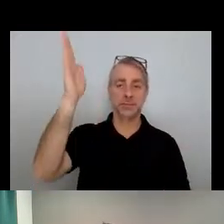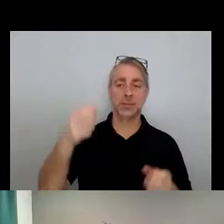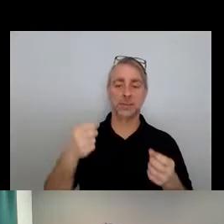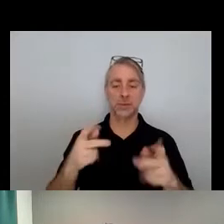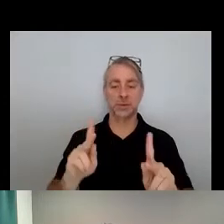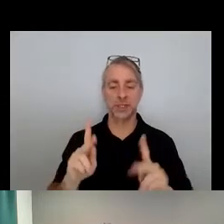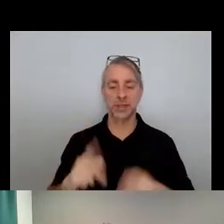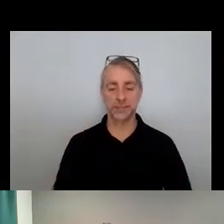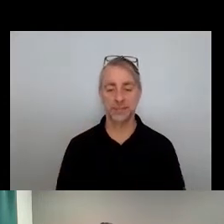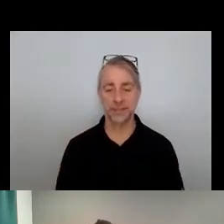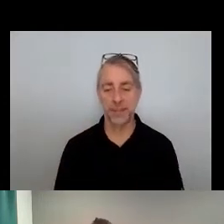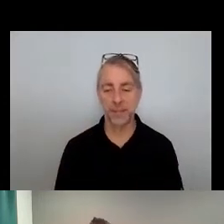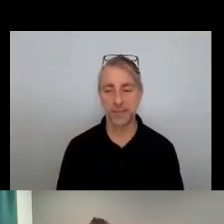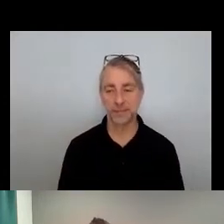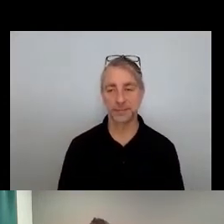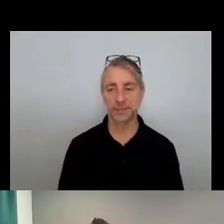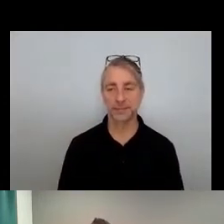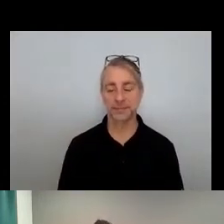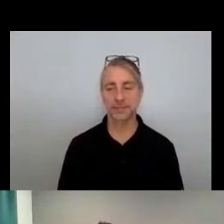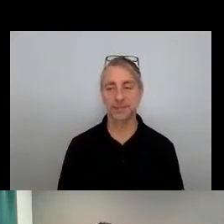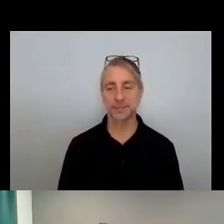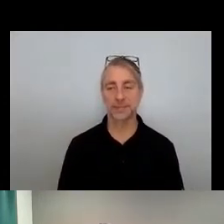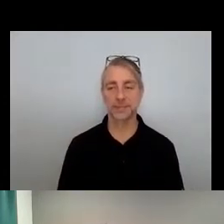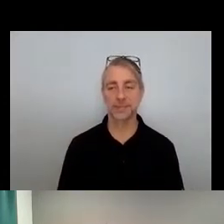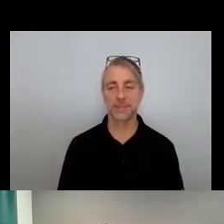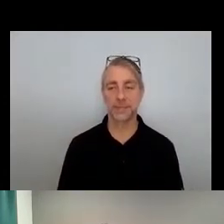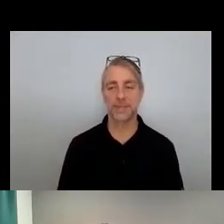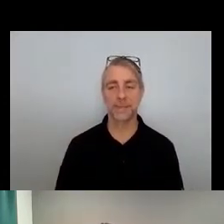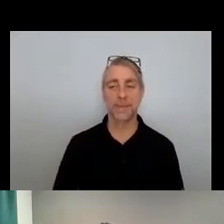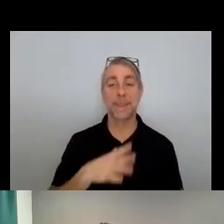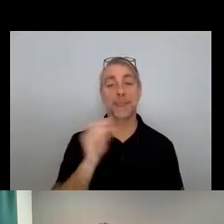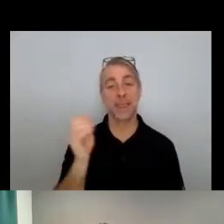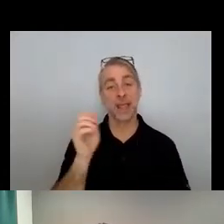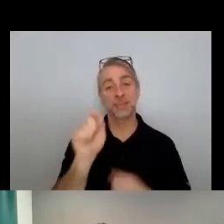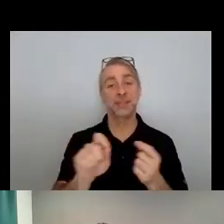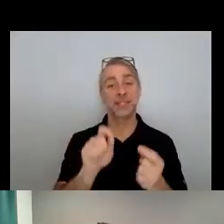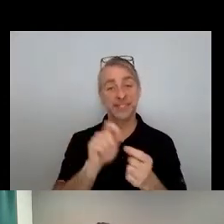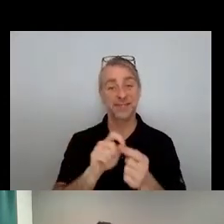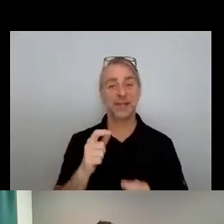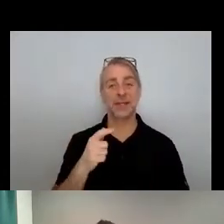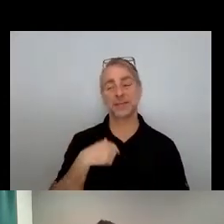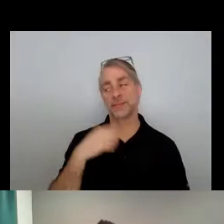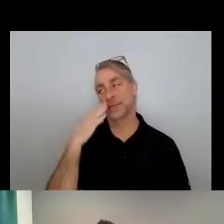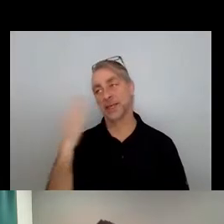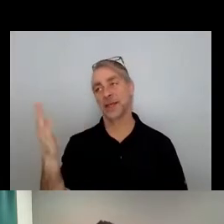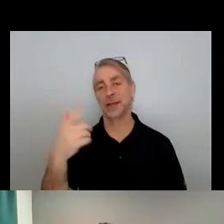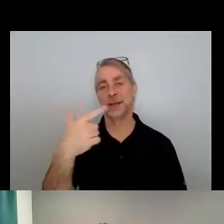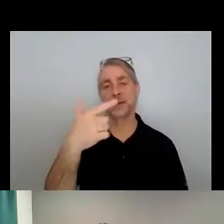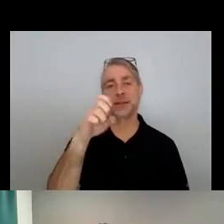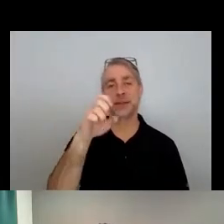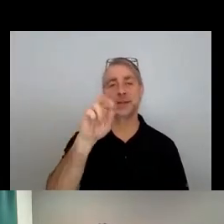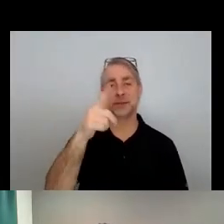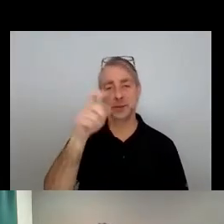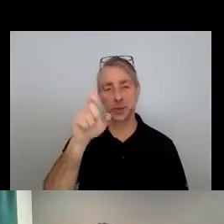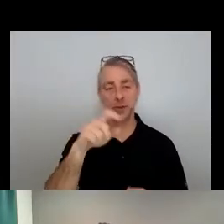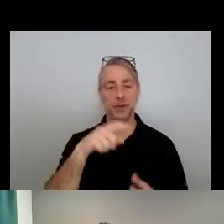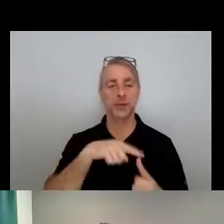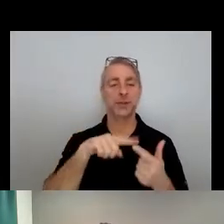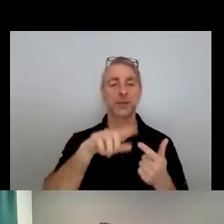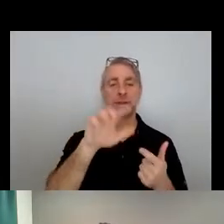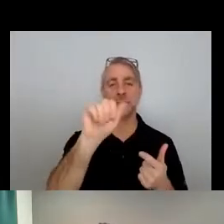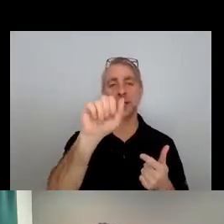speak to all of you today, and especially grateful to George and the AERA team